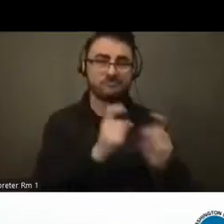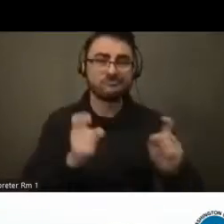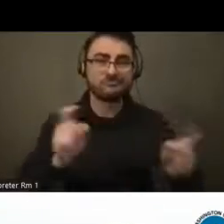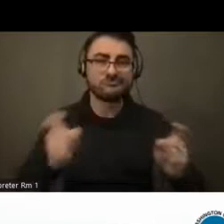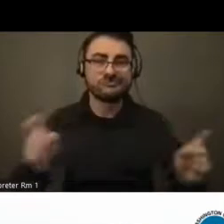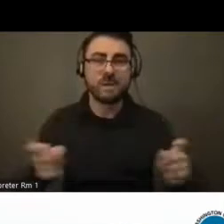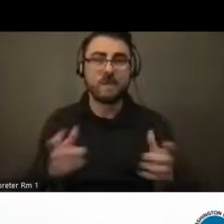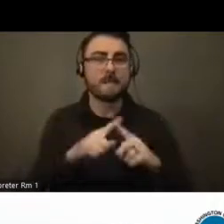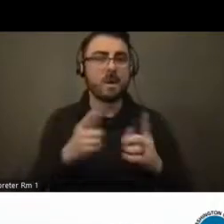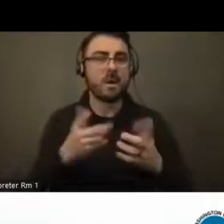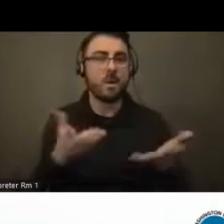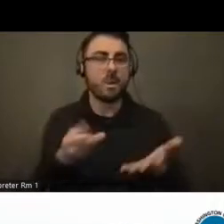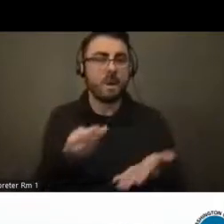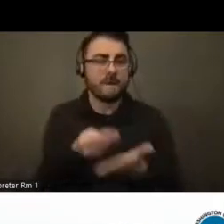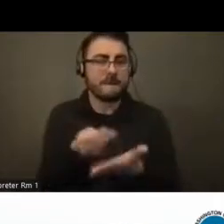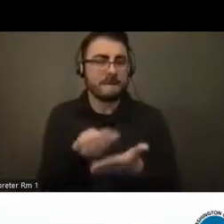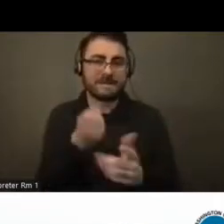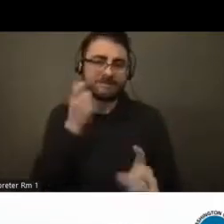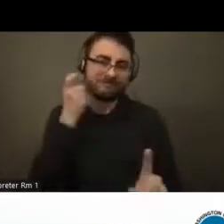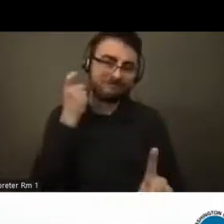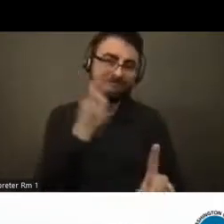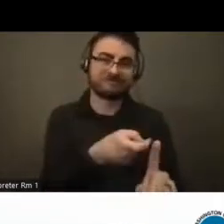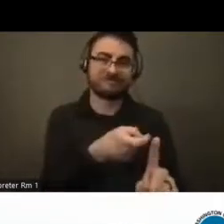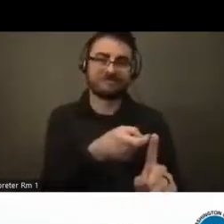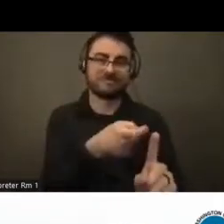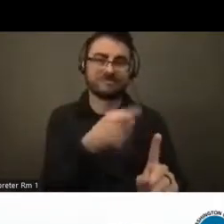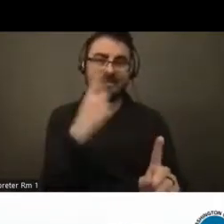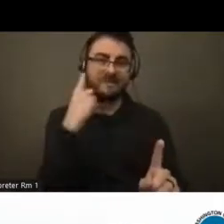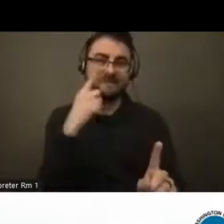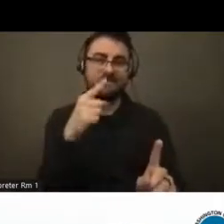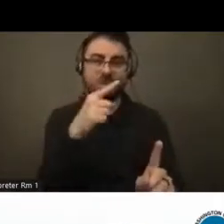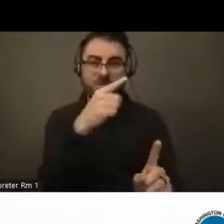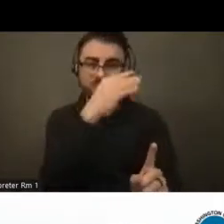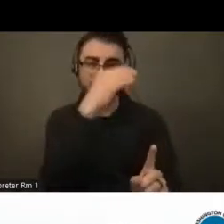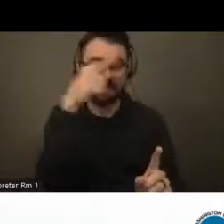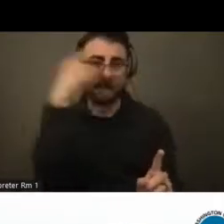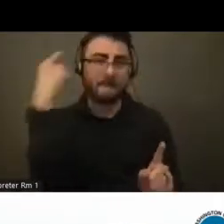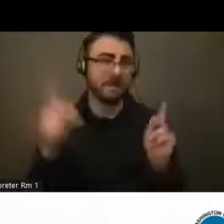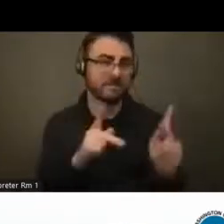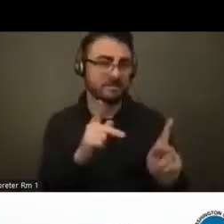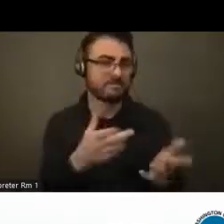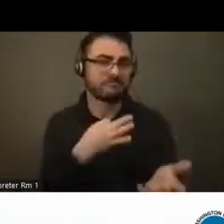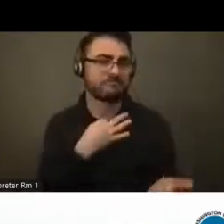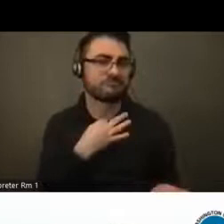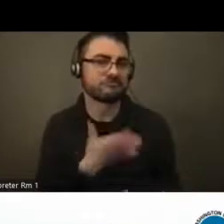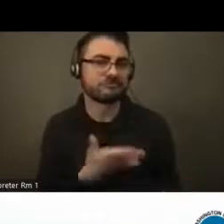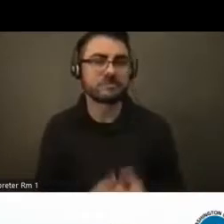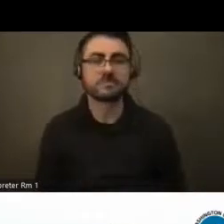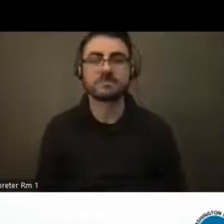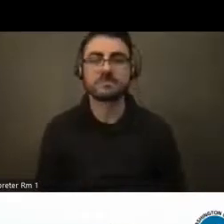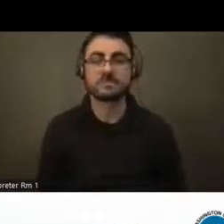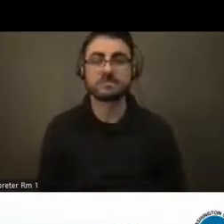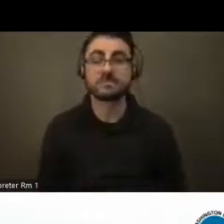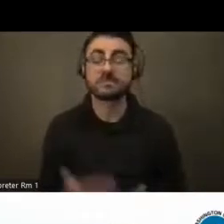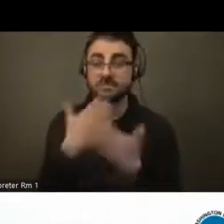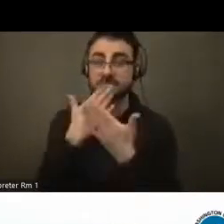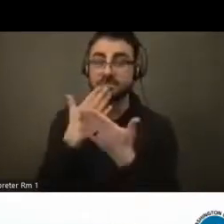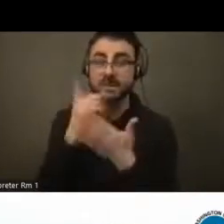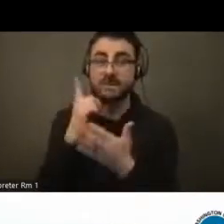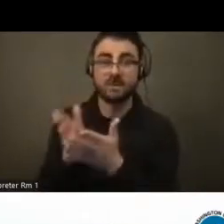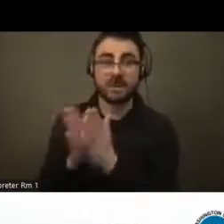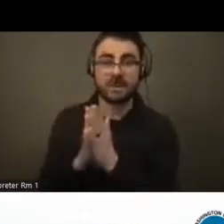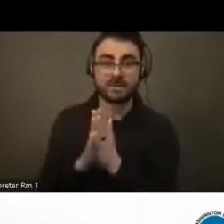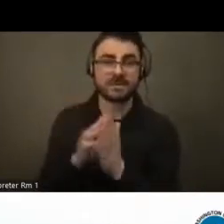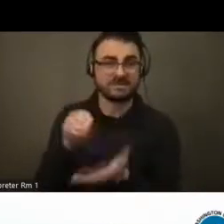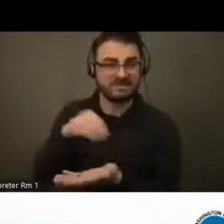is going directly to one that's built this whole entire thing? I'm glad you asked that question, and Daniel, please capture it.